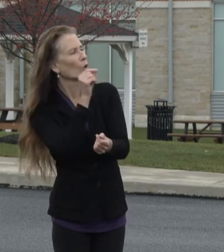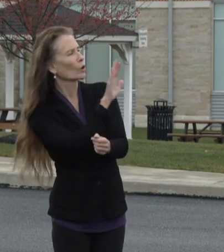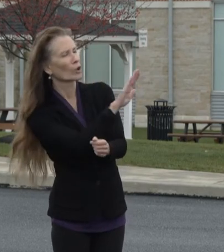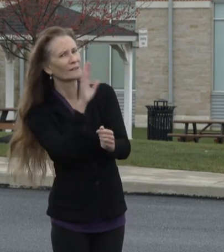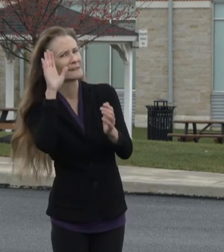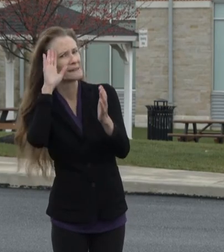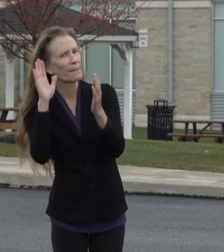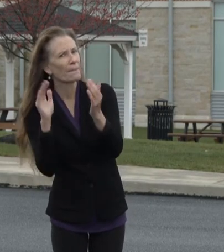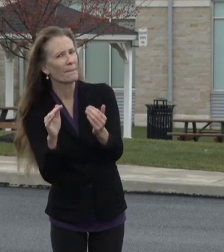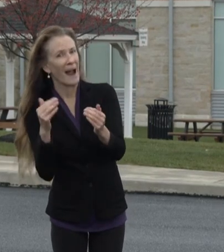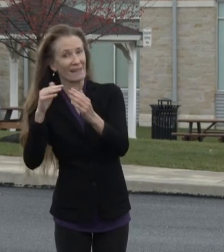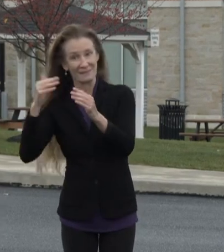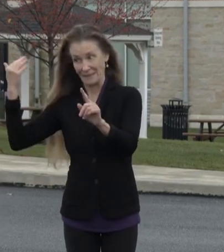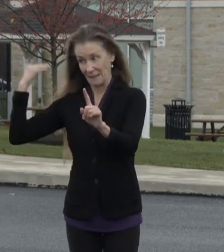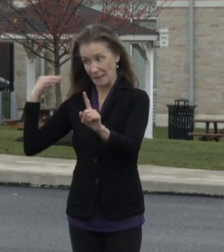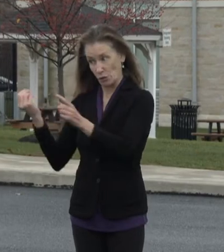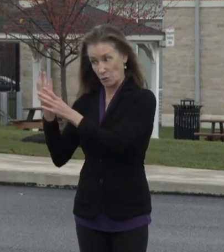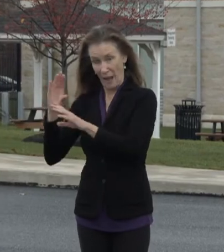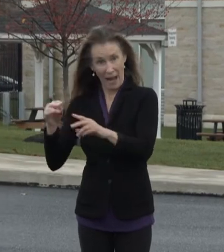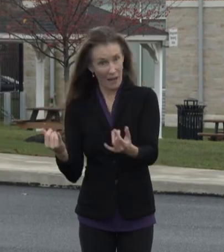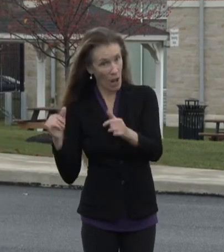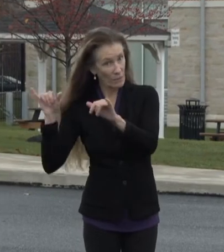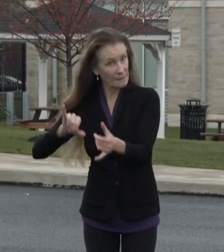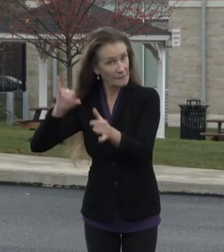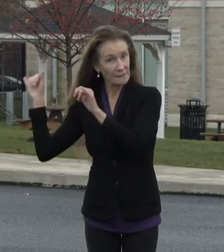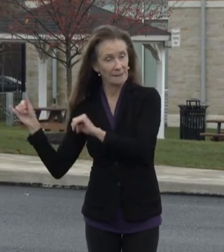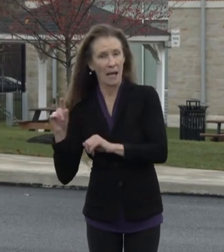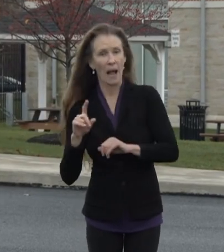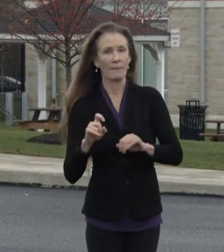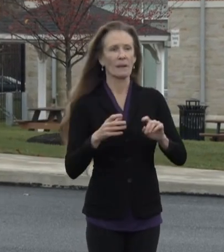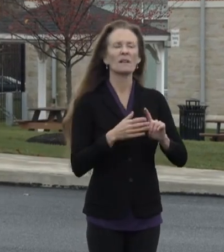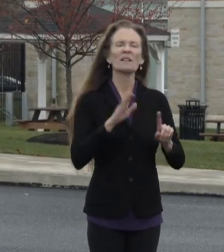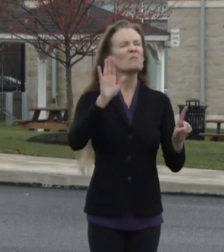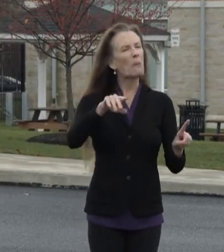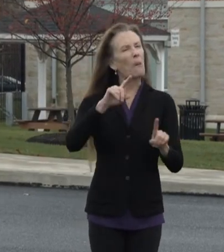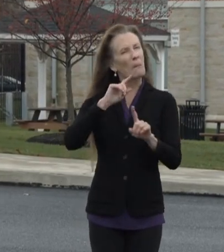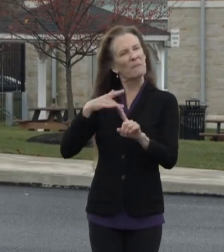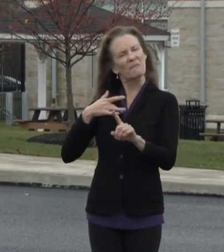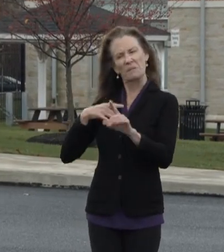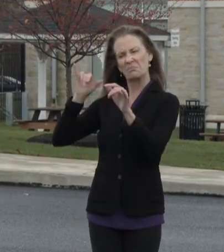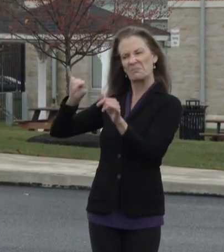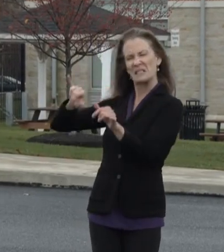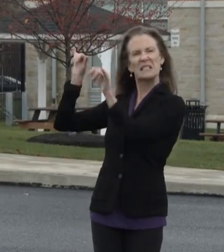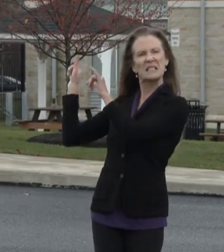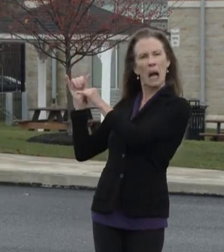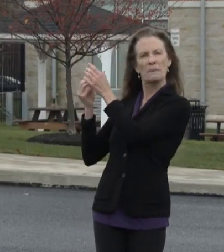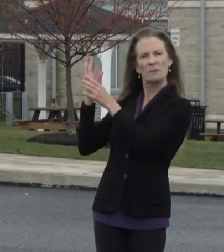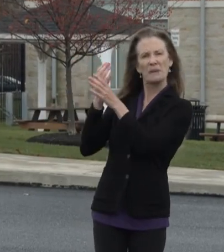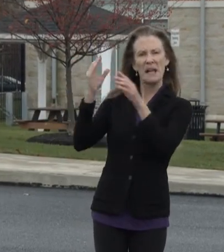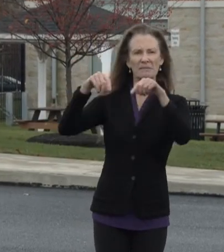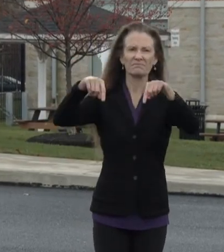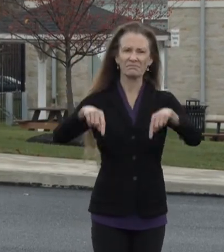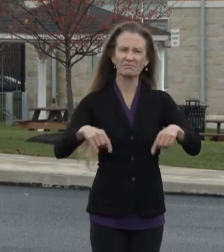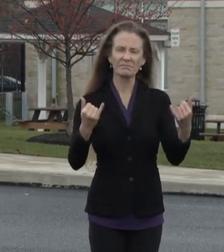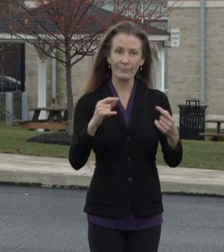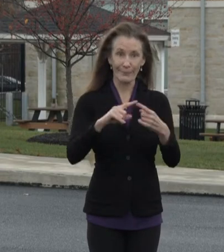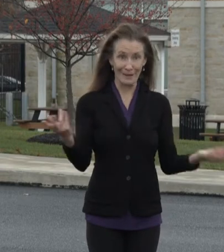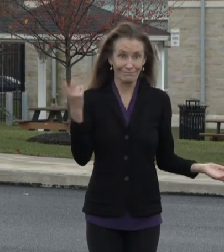spring? I think the expectation is the same, but it will all depend upon whether we get funding to be able to do